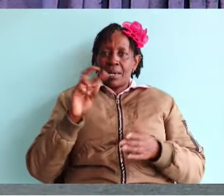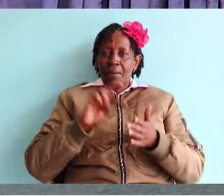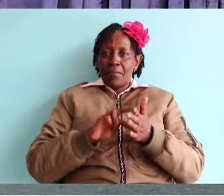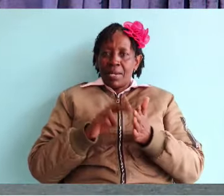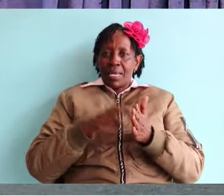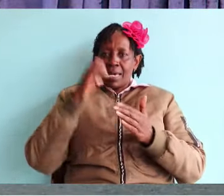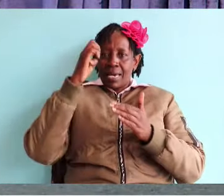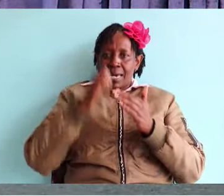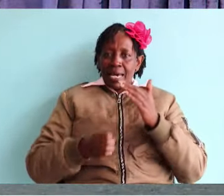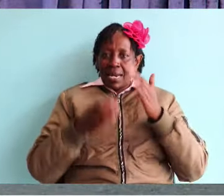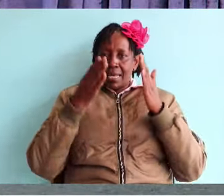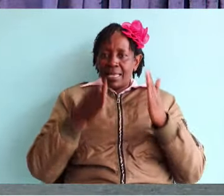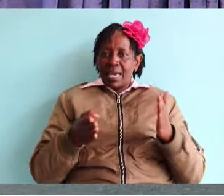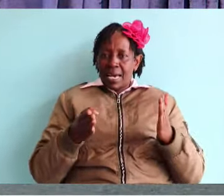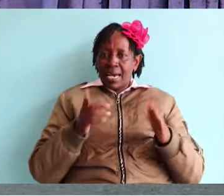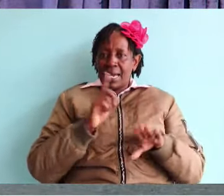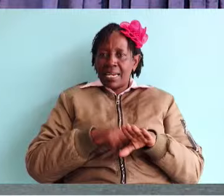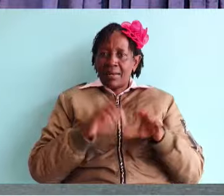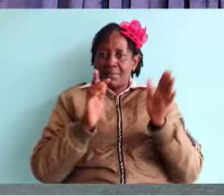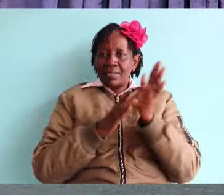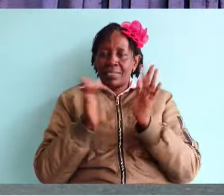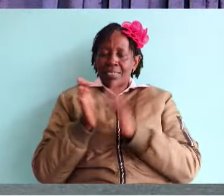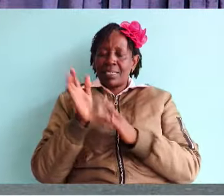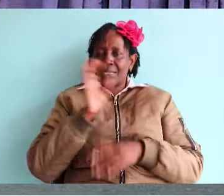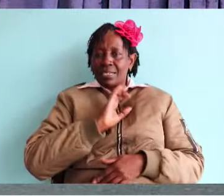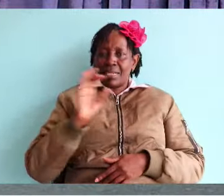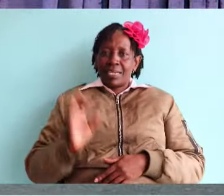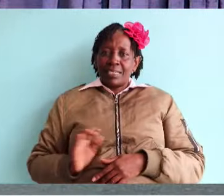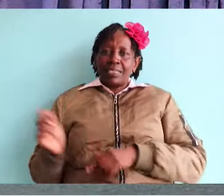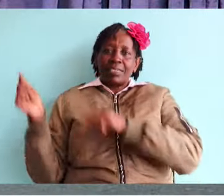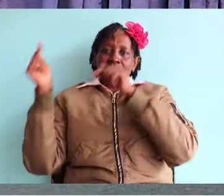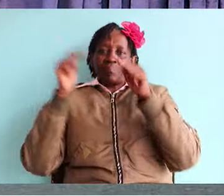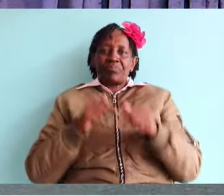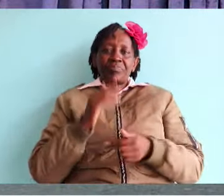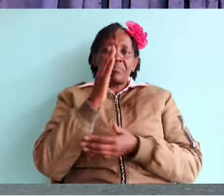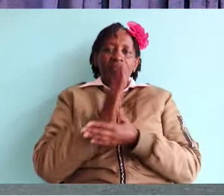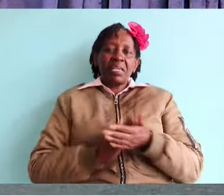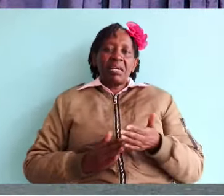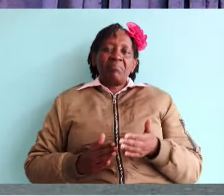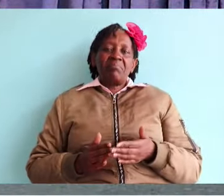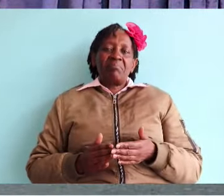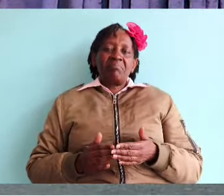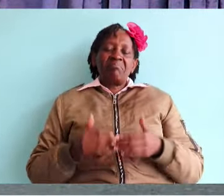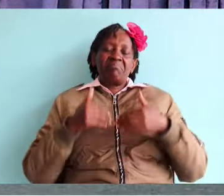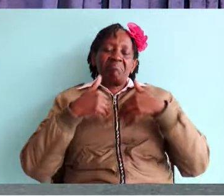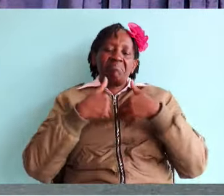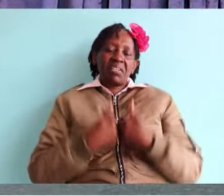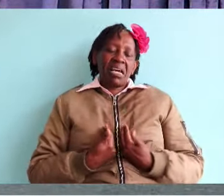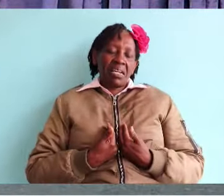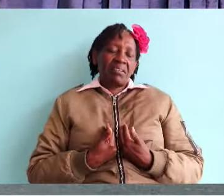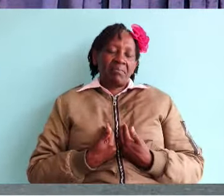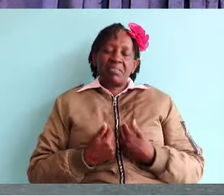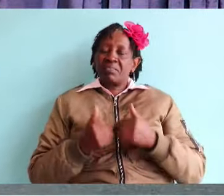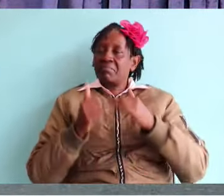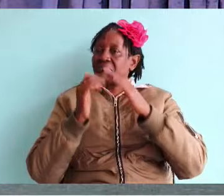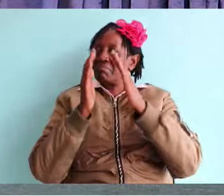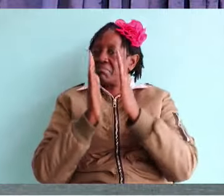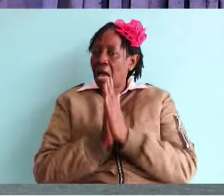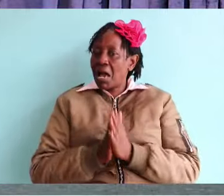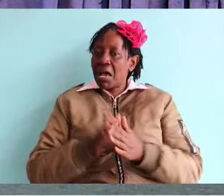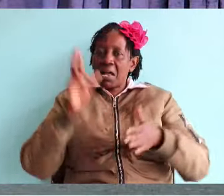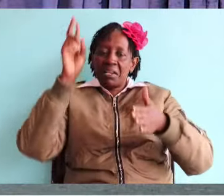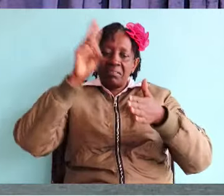Jesus Christ comes. You know, sometimes we get tired even with the prayer. We get tired with reading the word, you